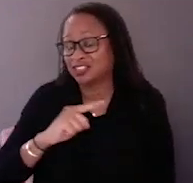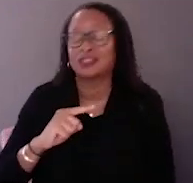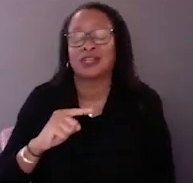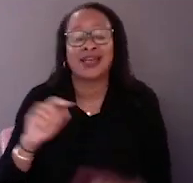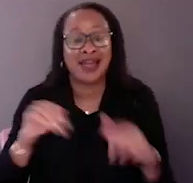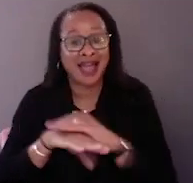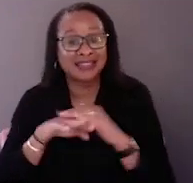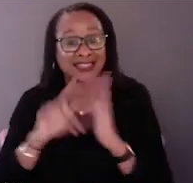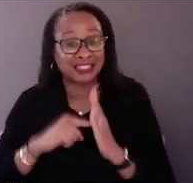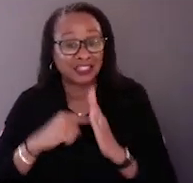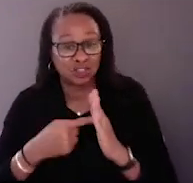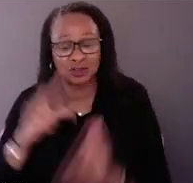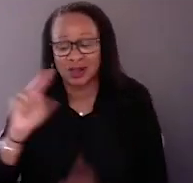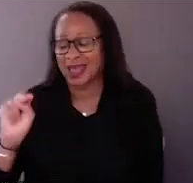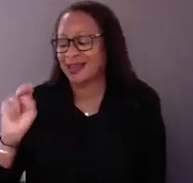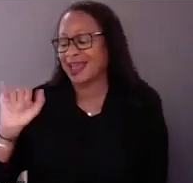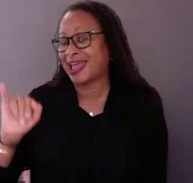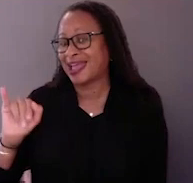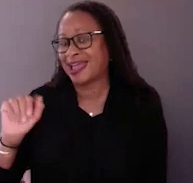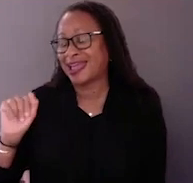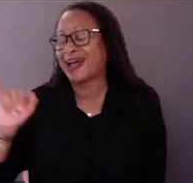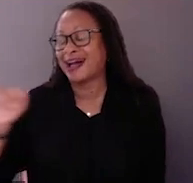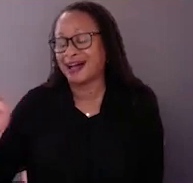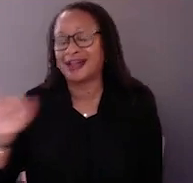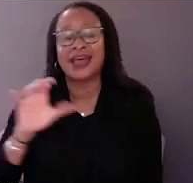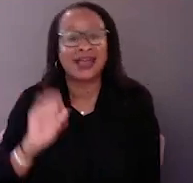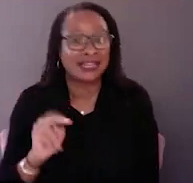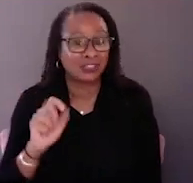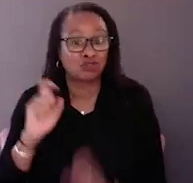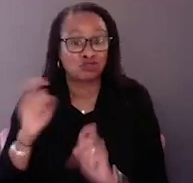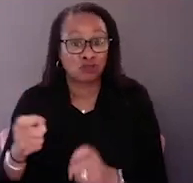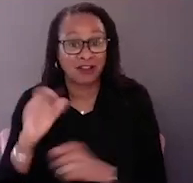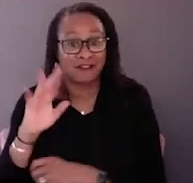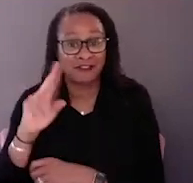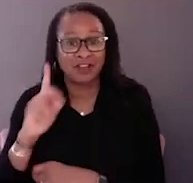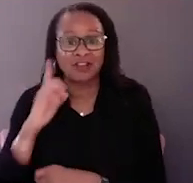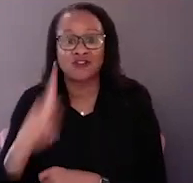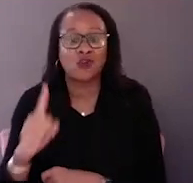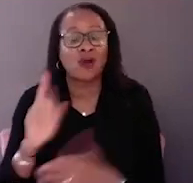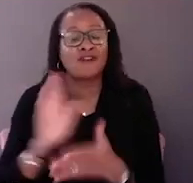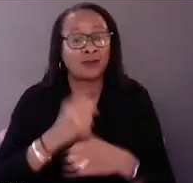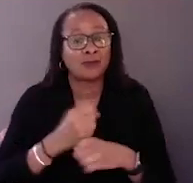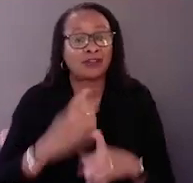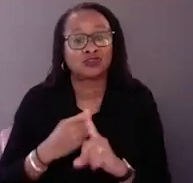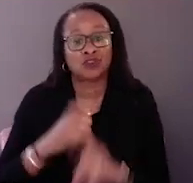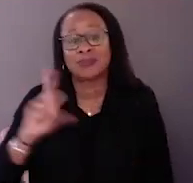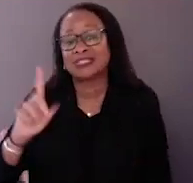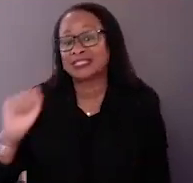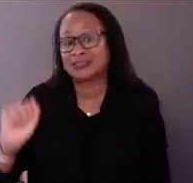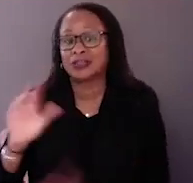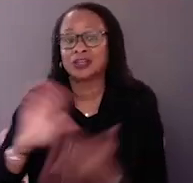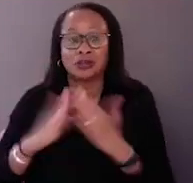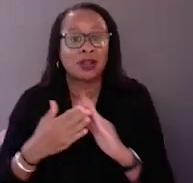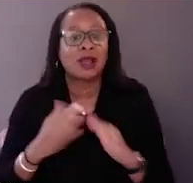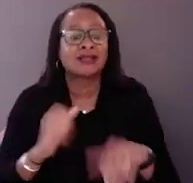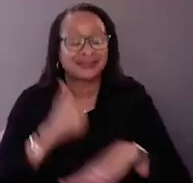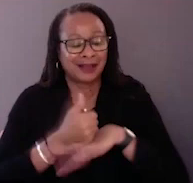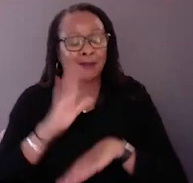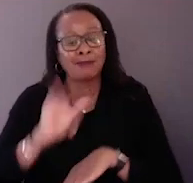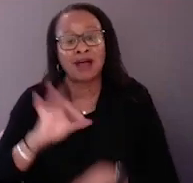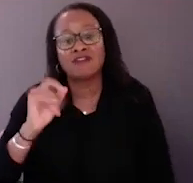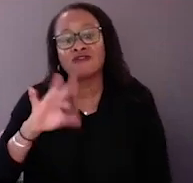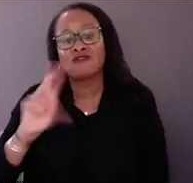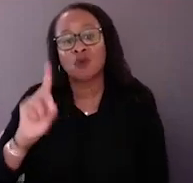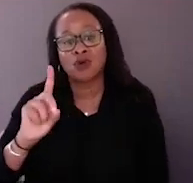is a re-grant fund for nonfiction media makers from the disability community, made possible by the Ford Foundation.